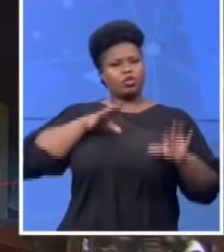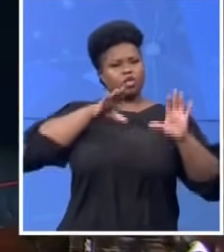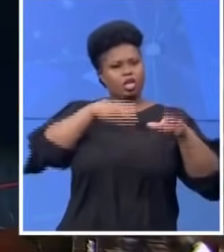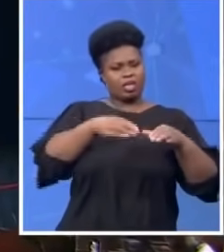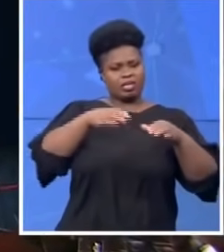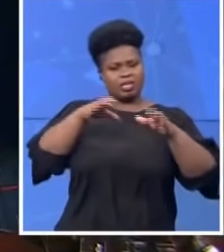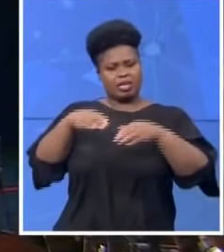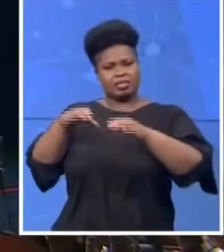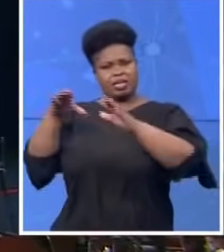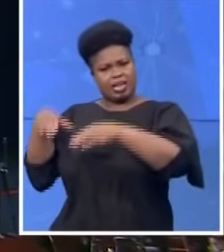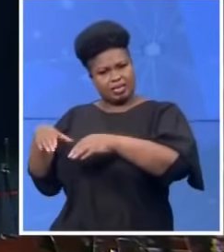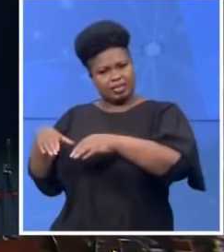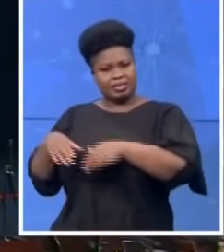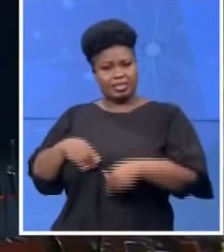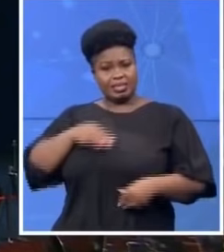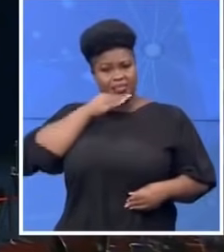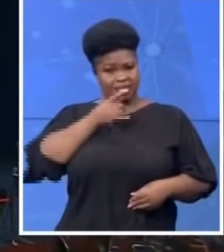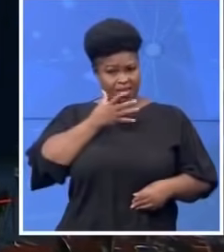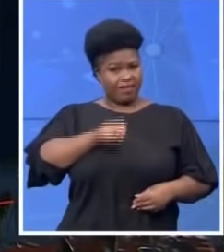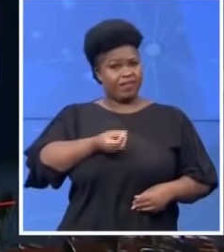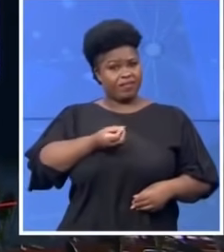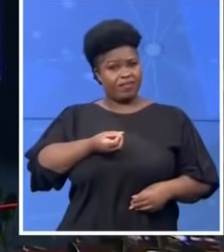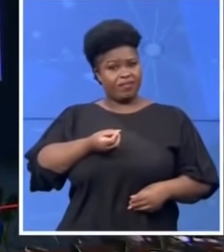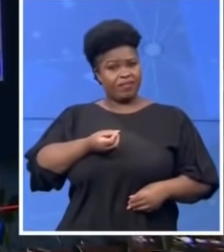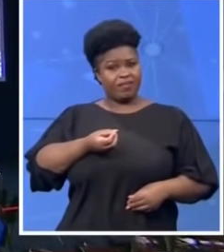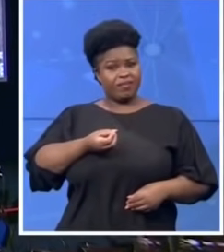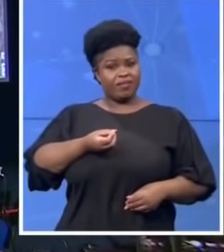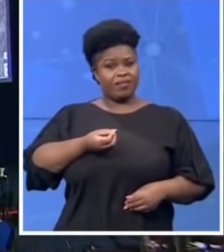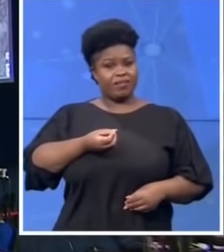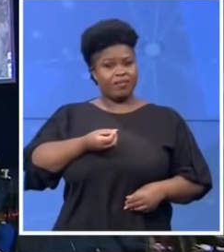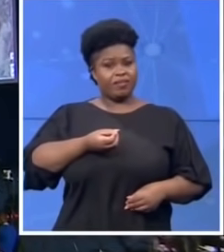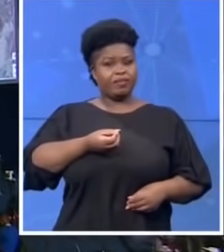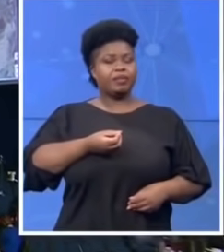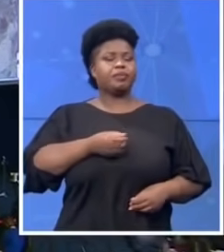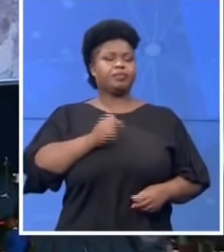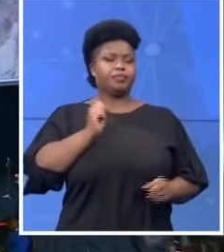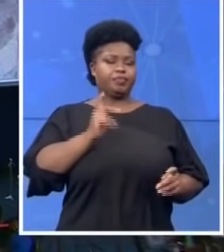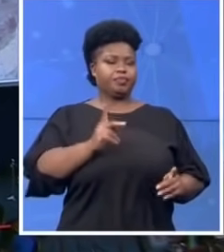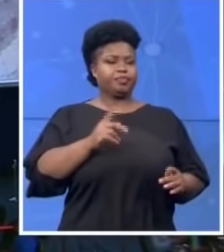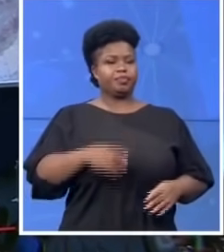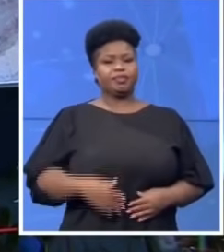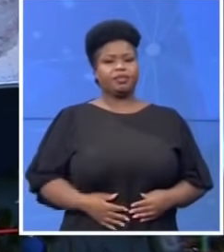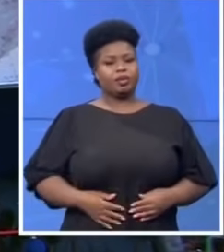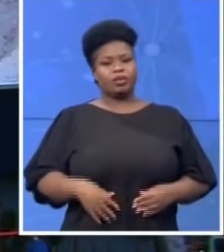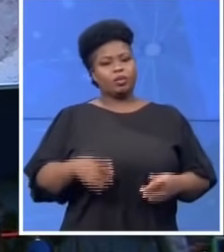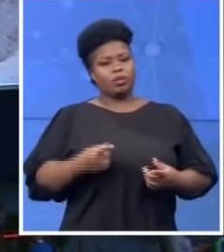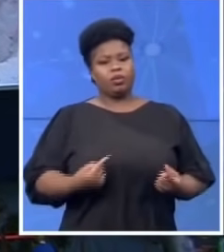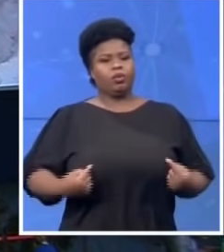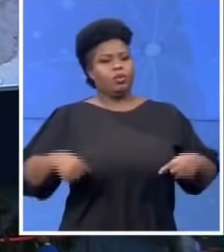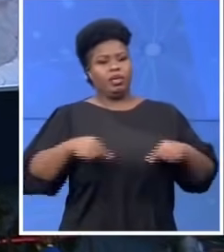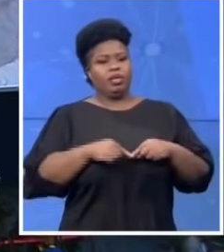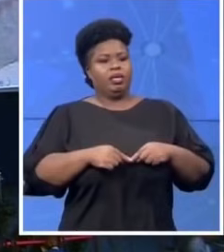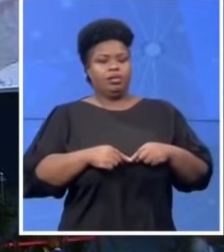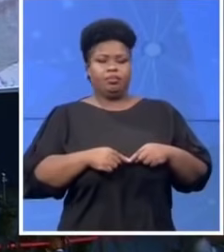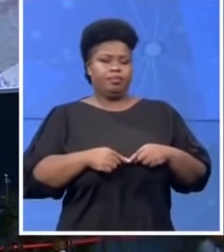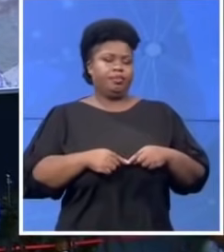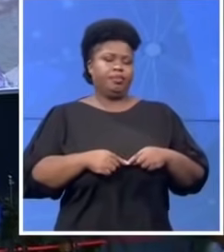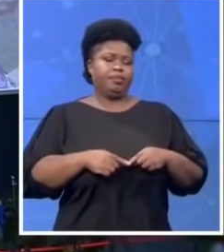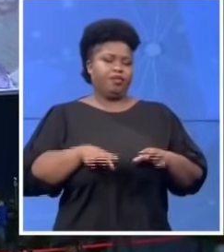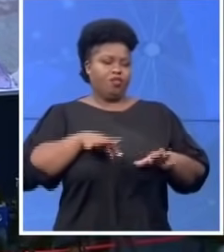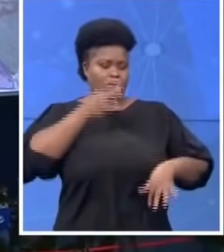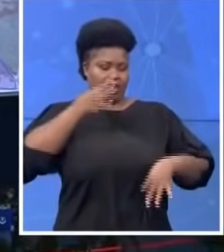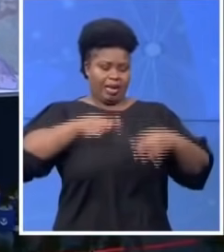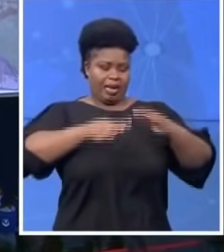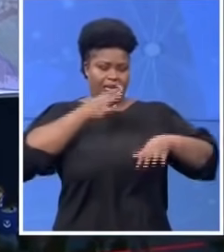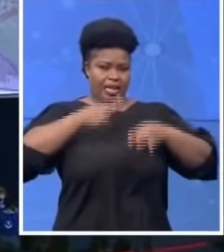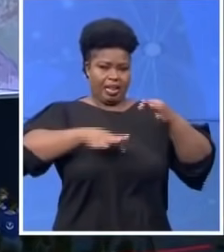random. So we do not go into the analysis of what are people saying on the ground. I think